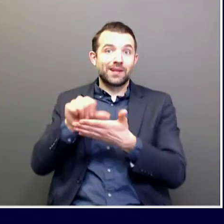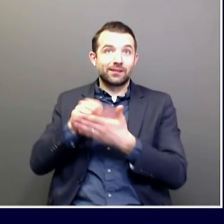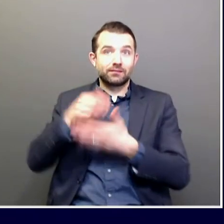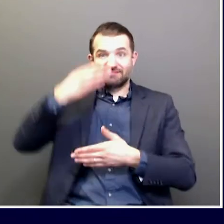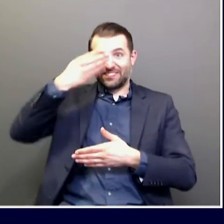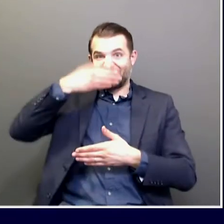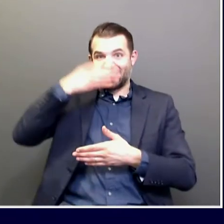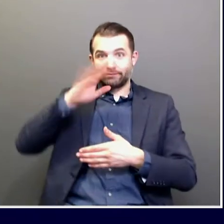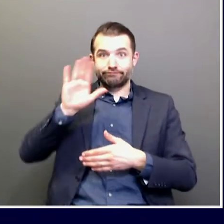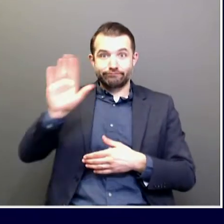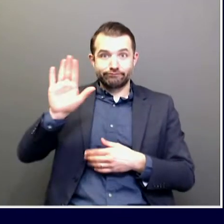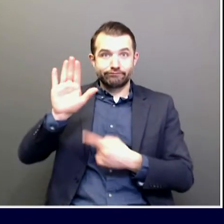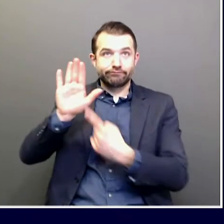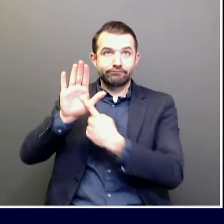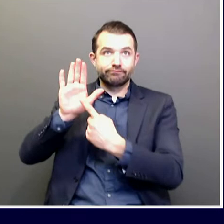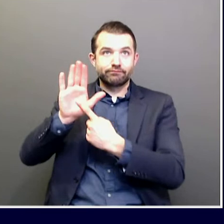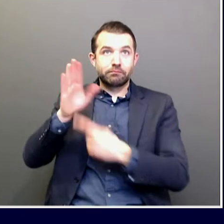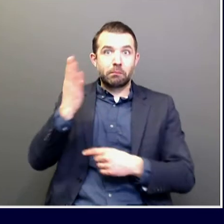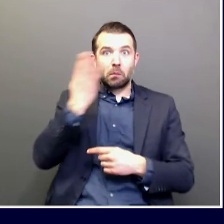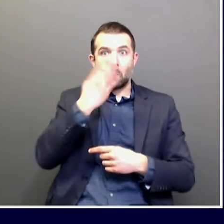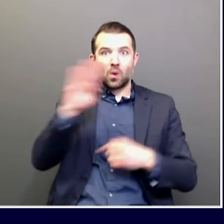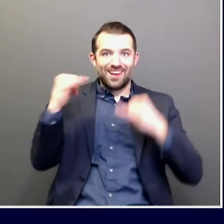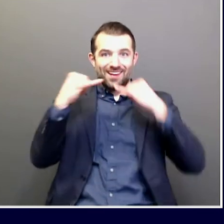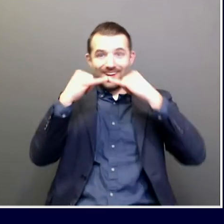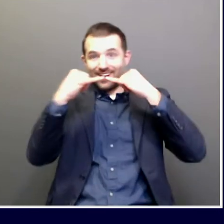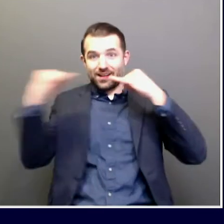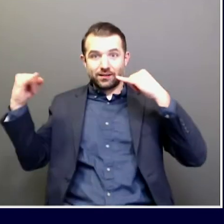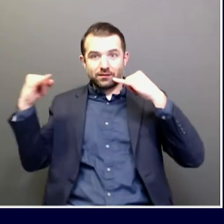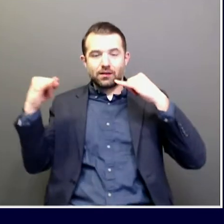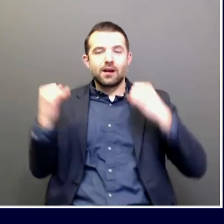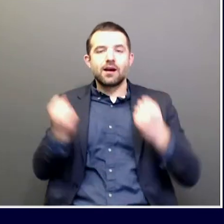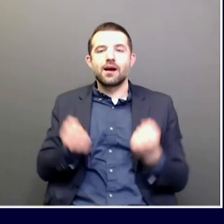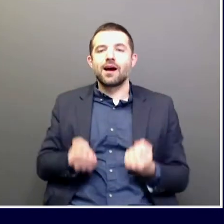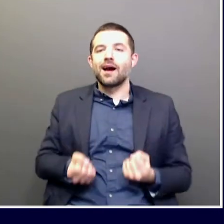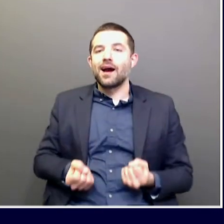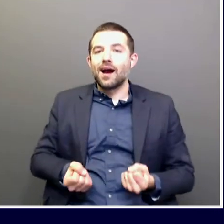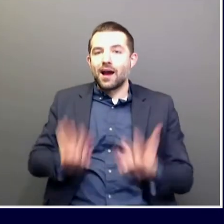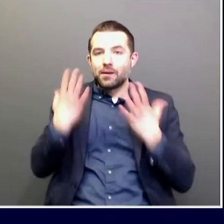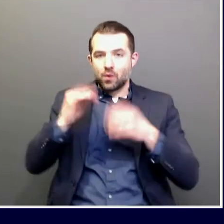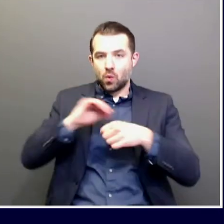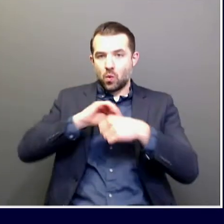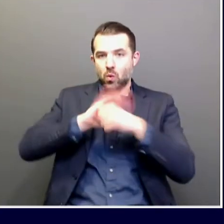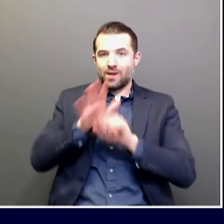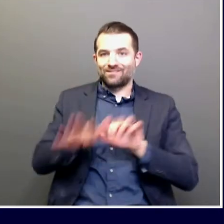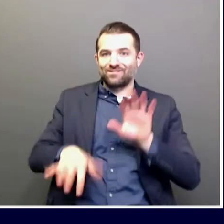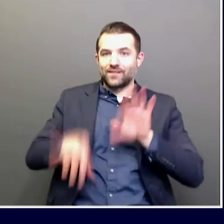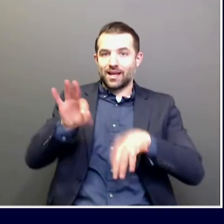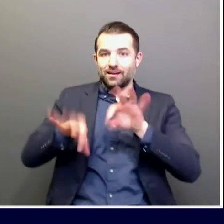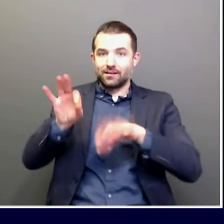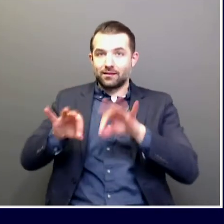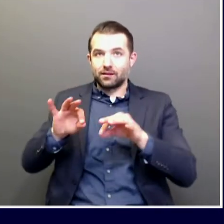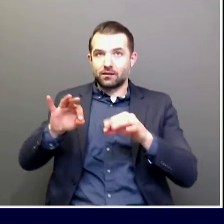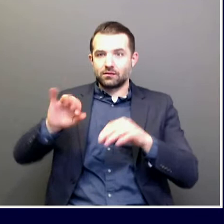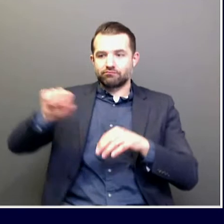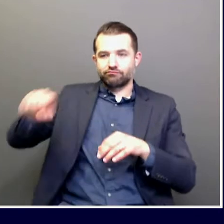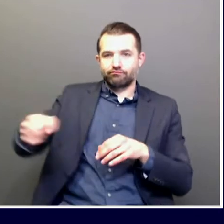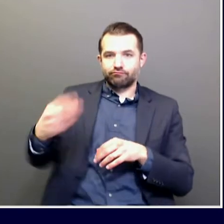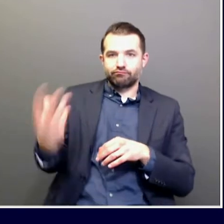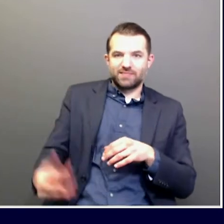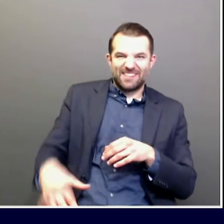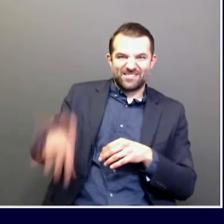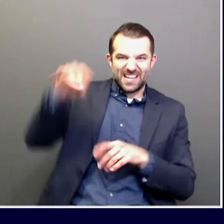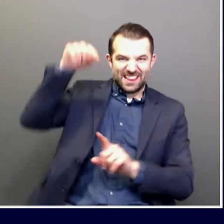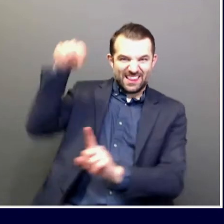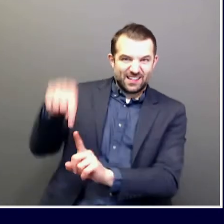important to know how many copies you've got per liter of wastewater today. What you really want to look at is where has my